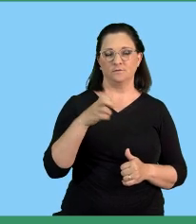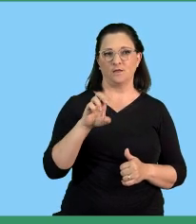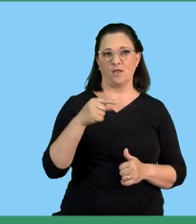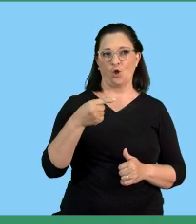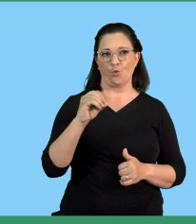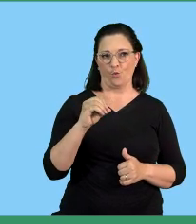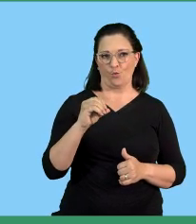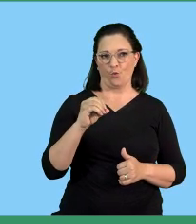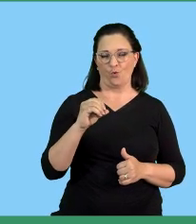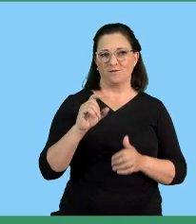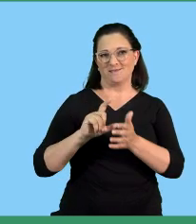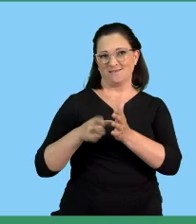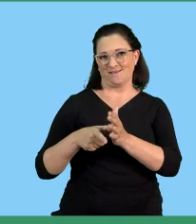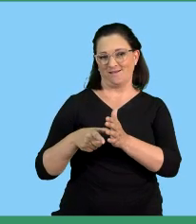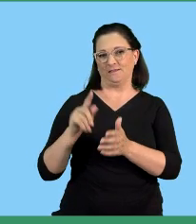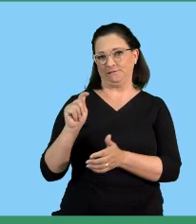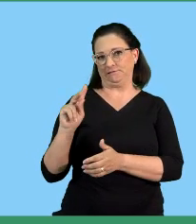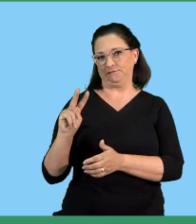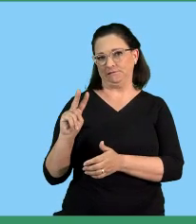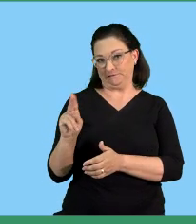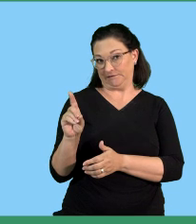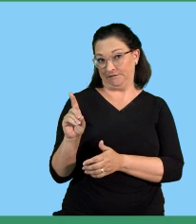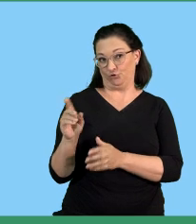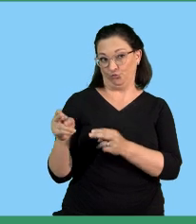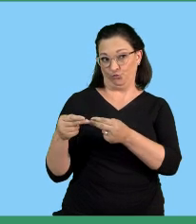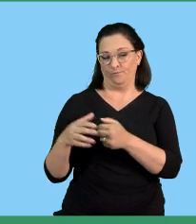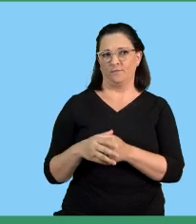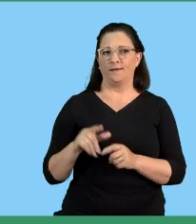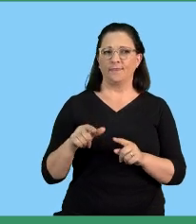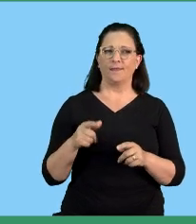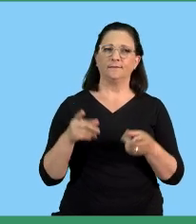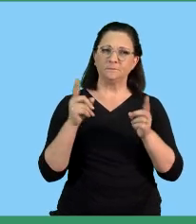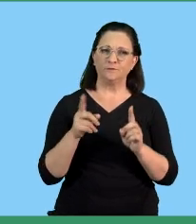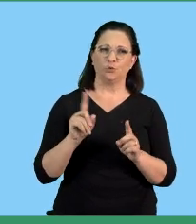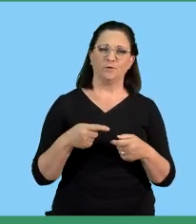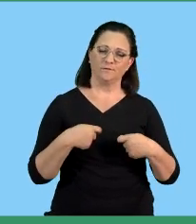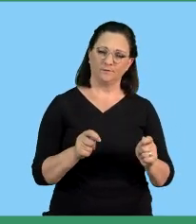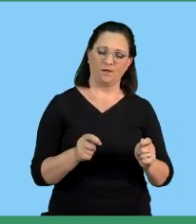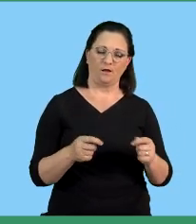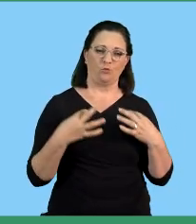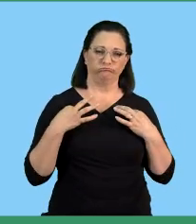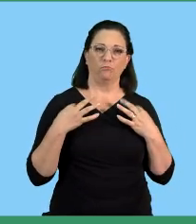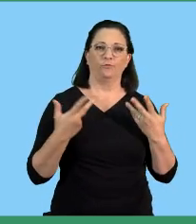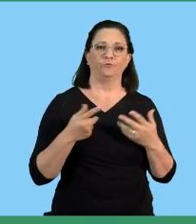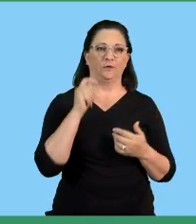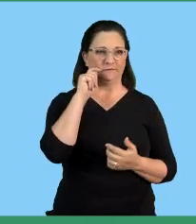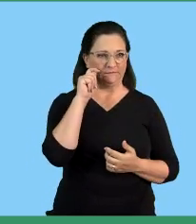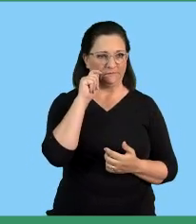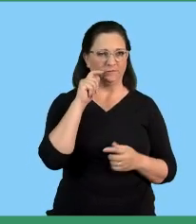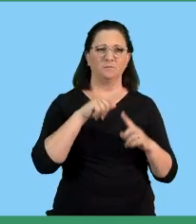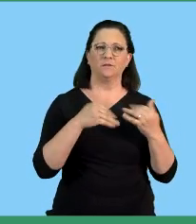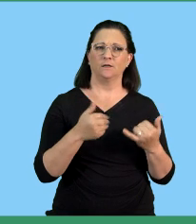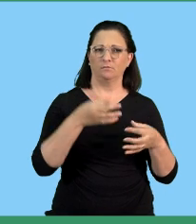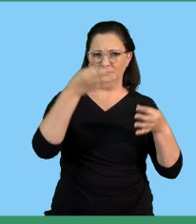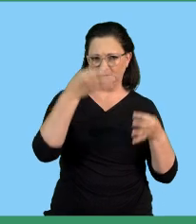which is TD. Tshegoe Designers specializes in selling clothing for the teenagers.